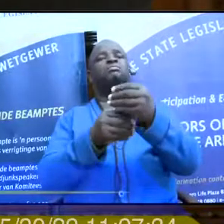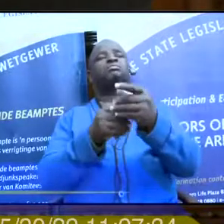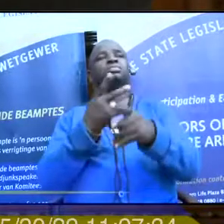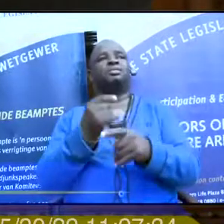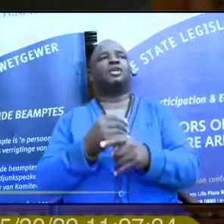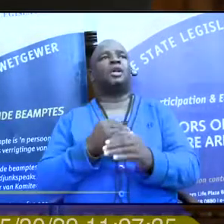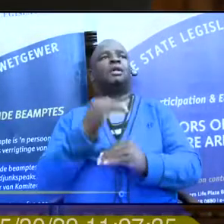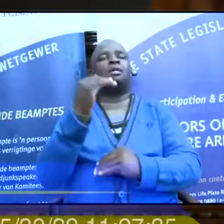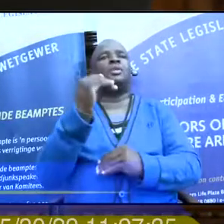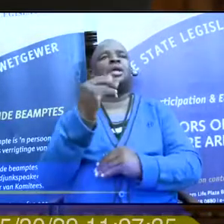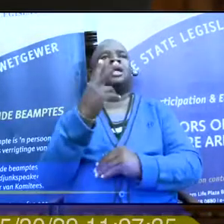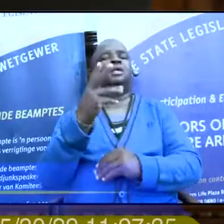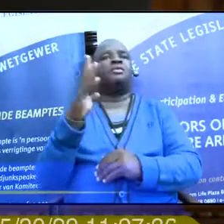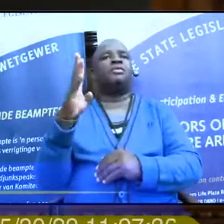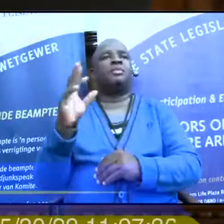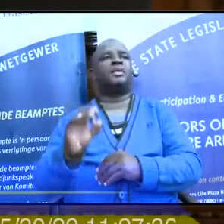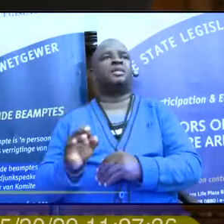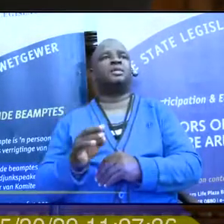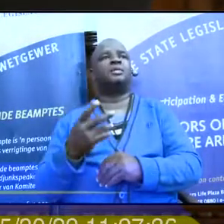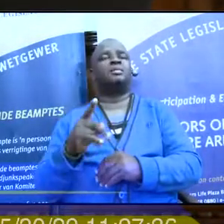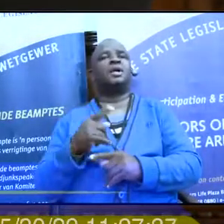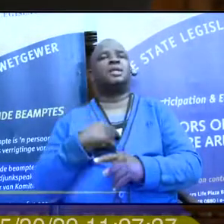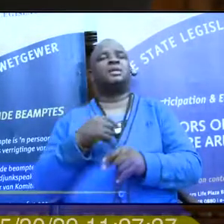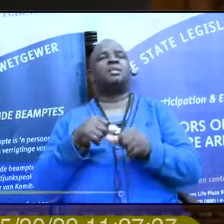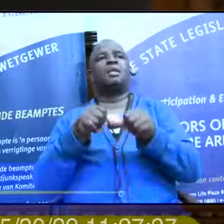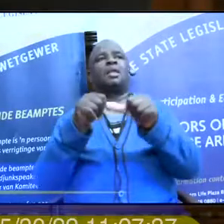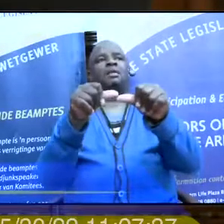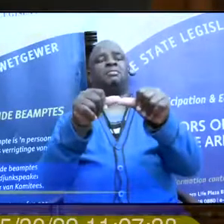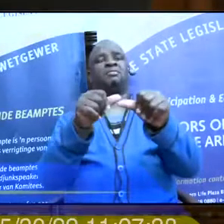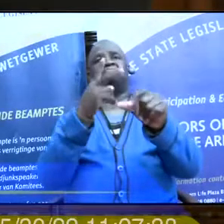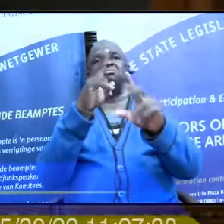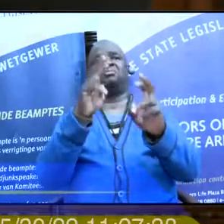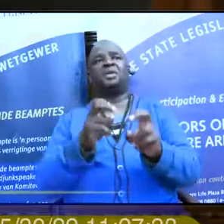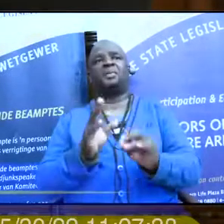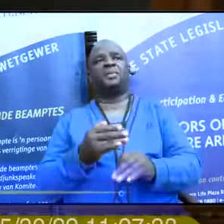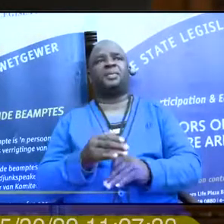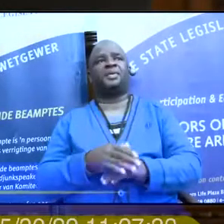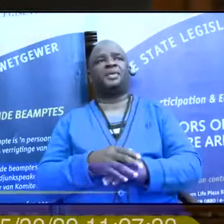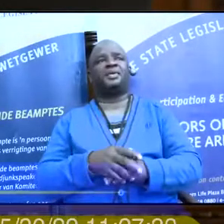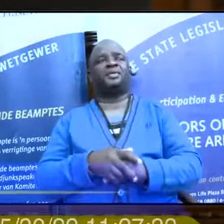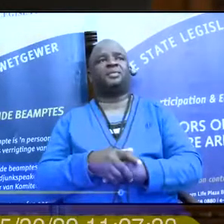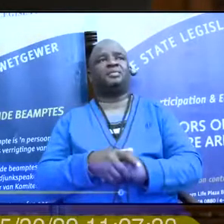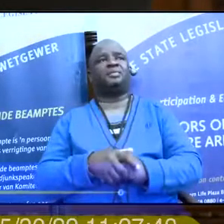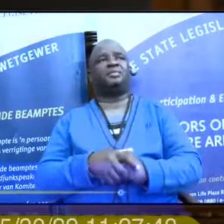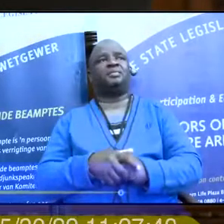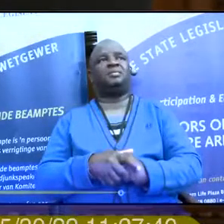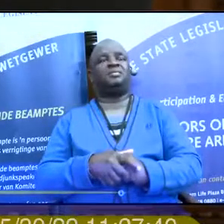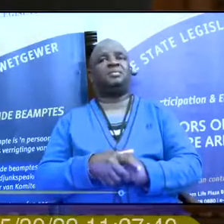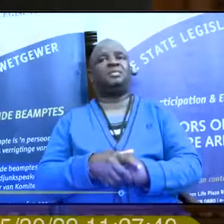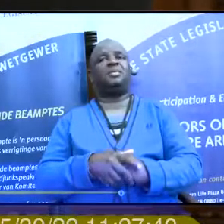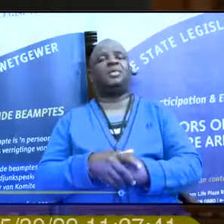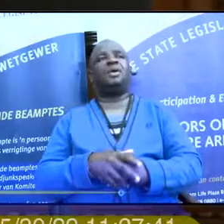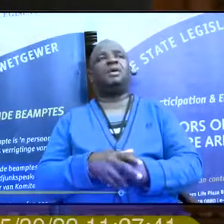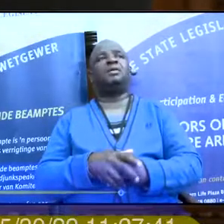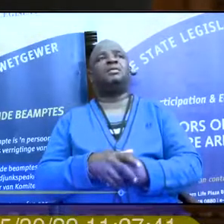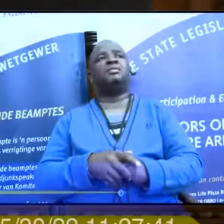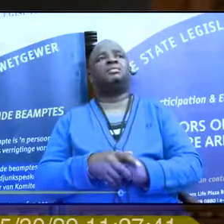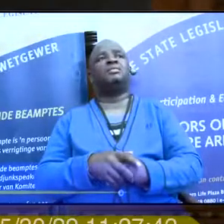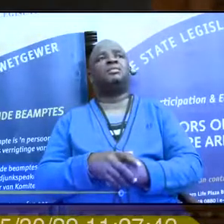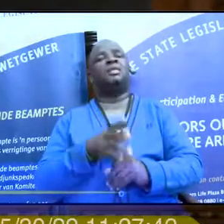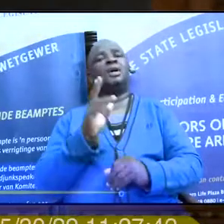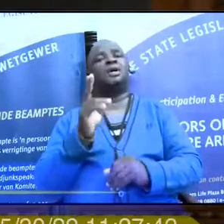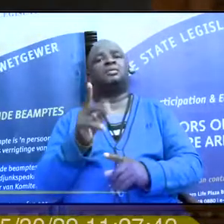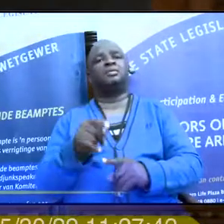but we don't have stable and consistent electricity we don't and again all i can say is